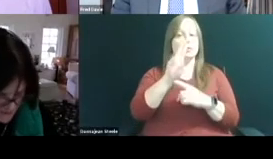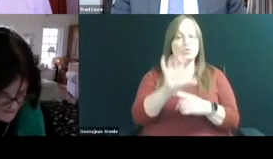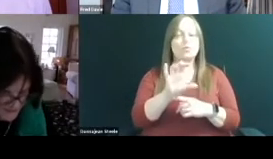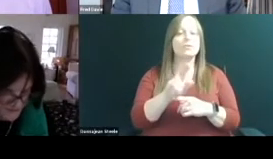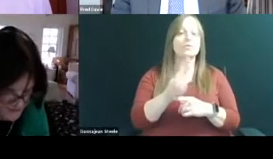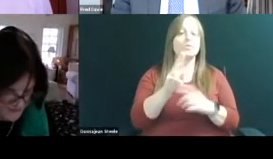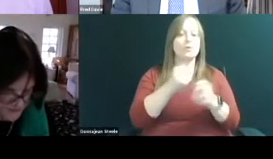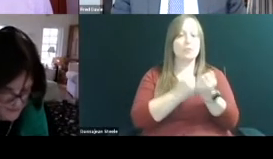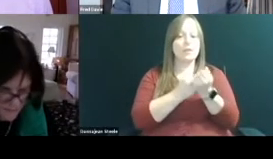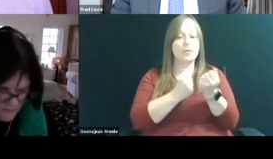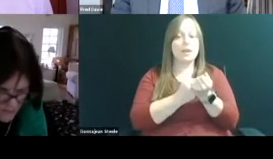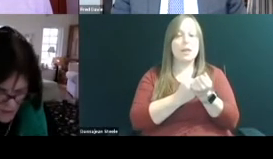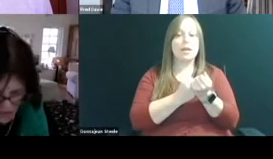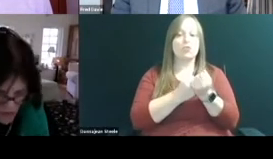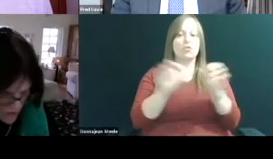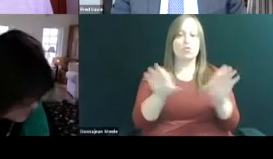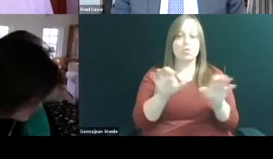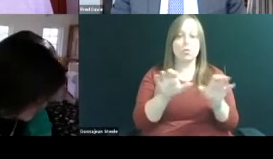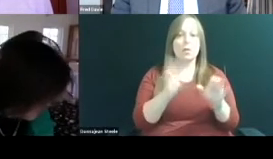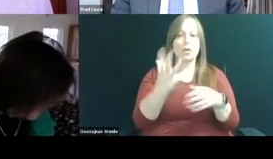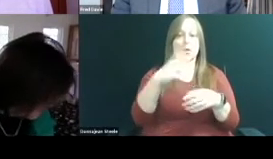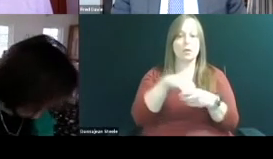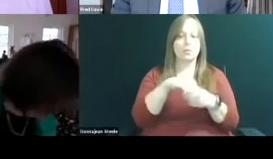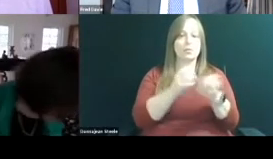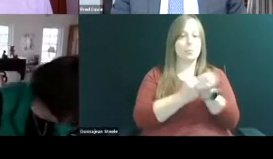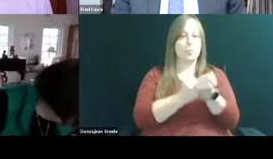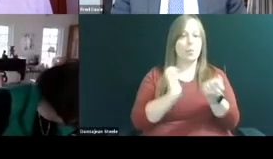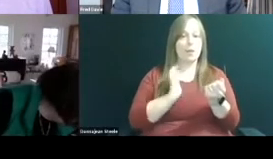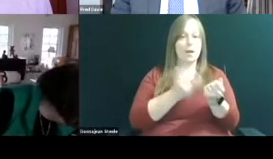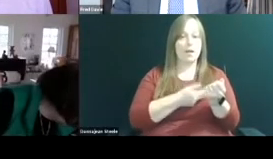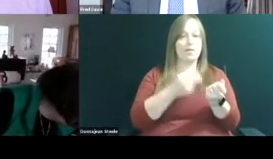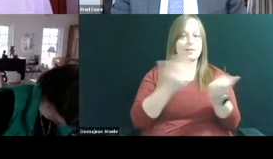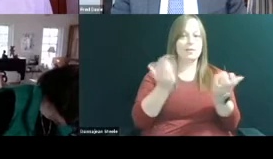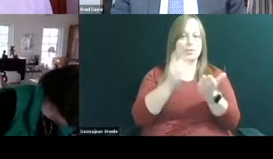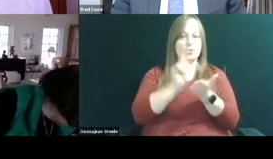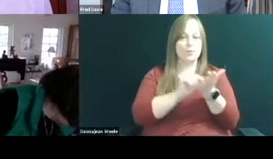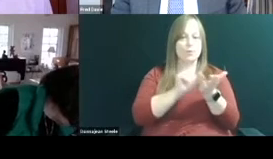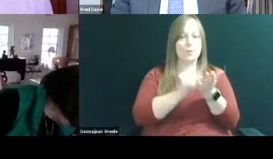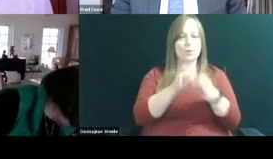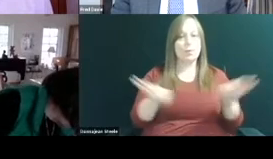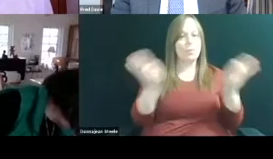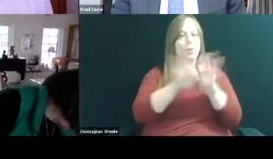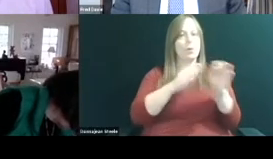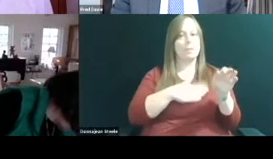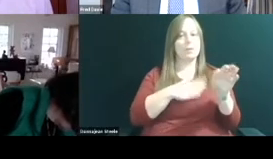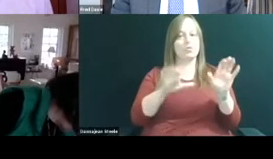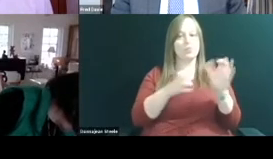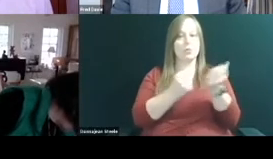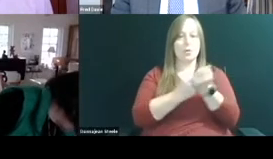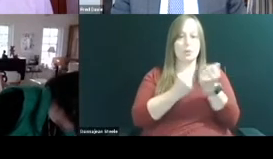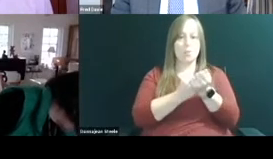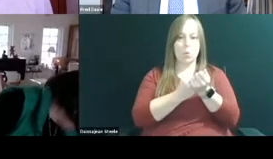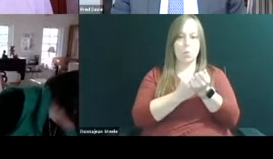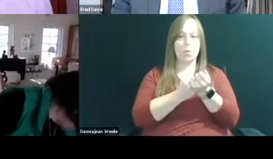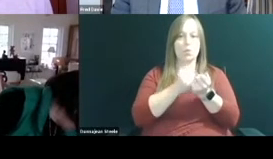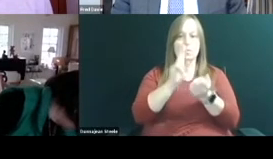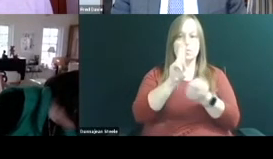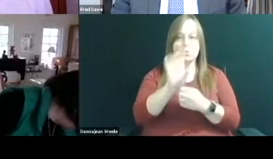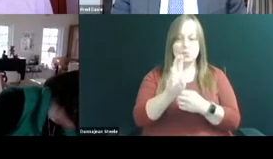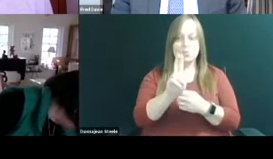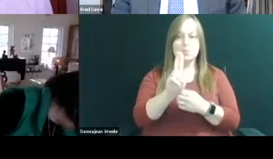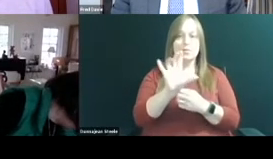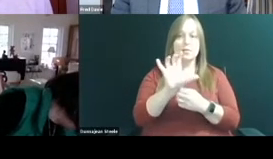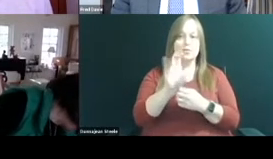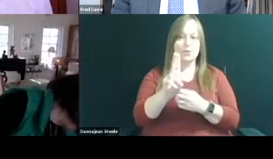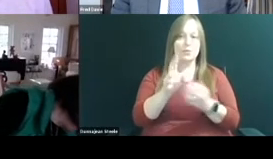Union Foundation is doing, including supporting us at Gotham Gazette, is important. So please do support Citizens Union, Citizens